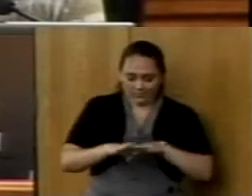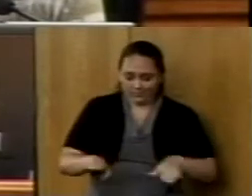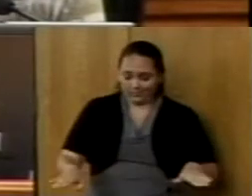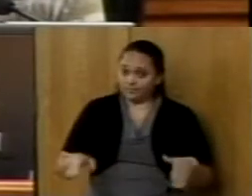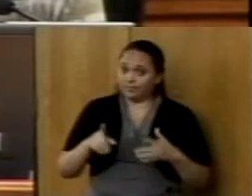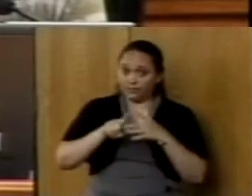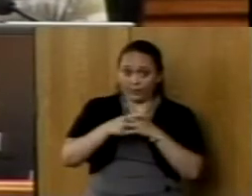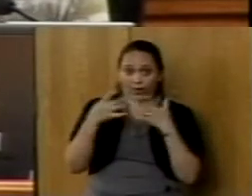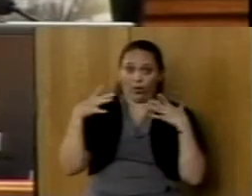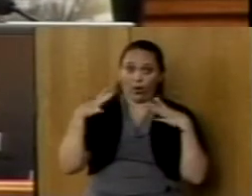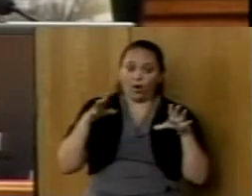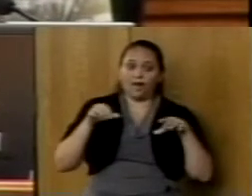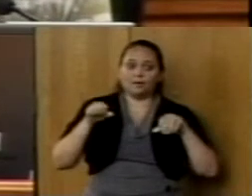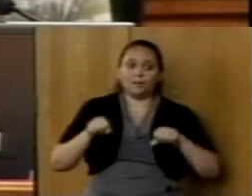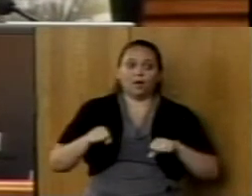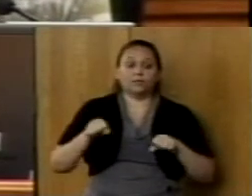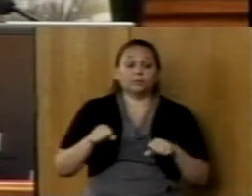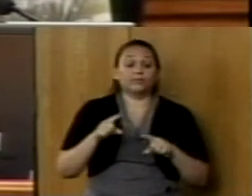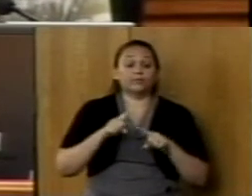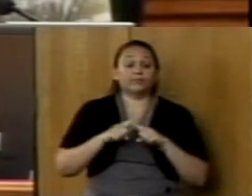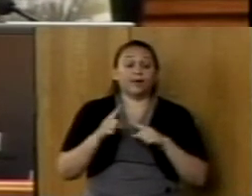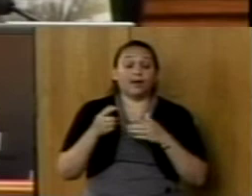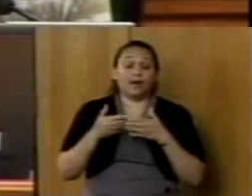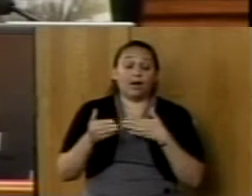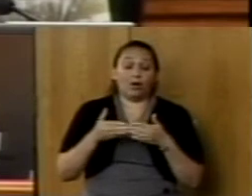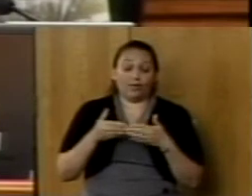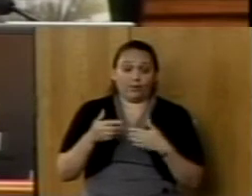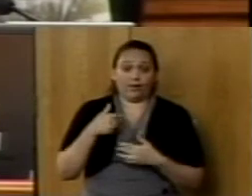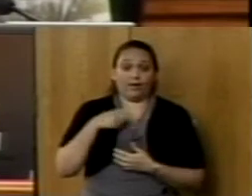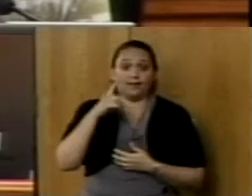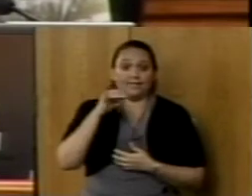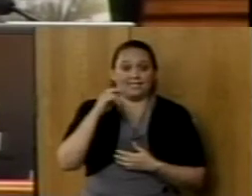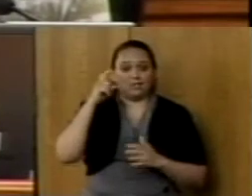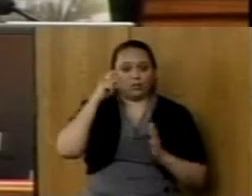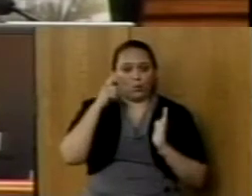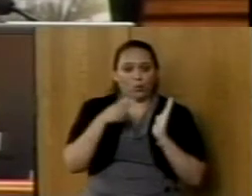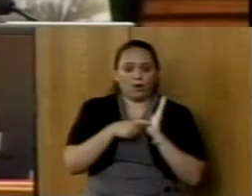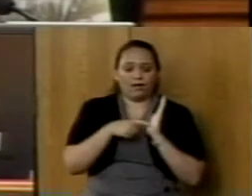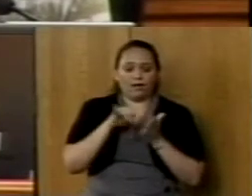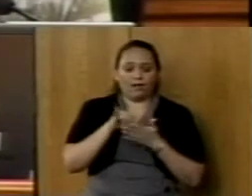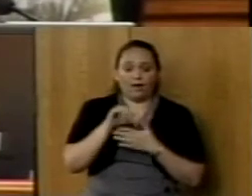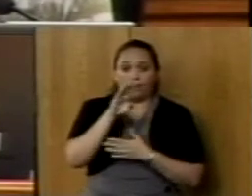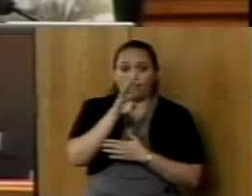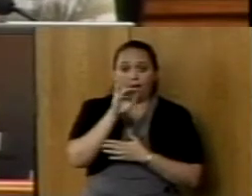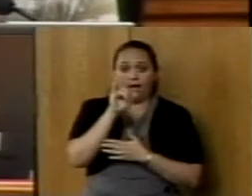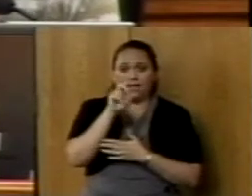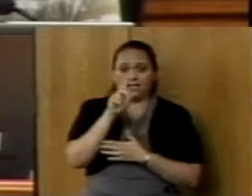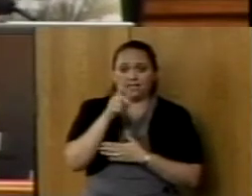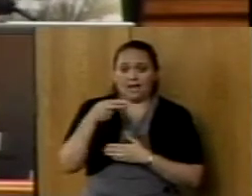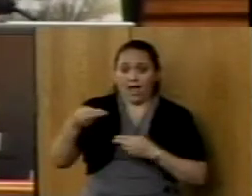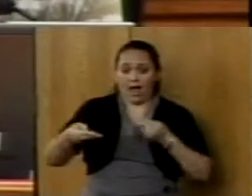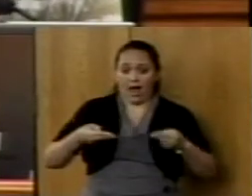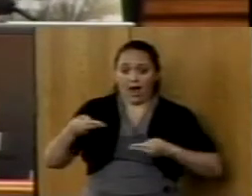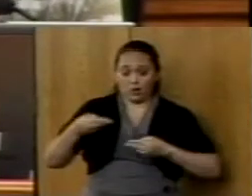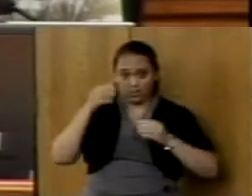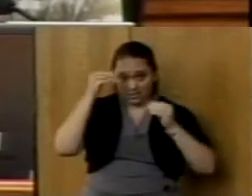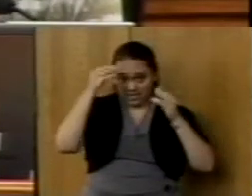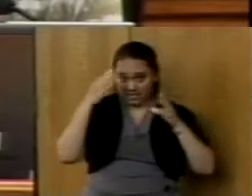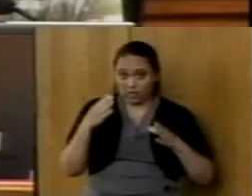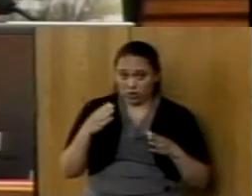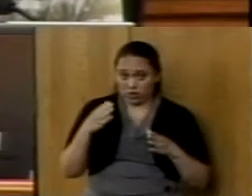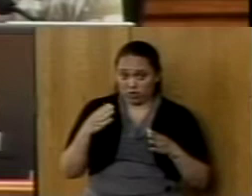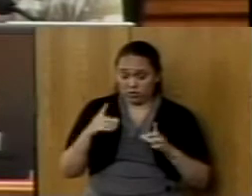as early as possible. However, I did notice that BISD hires the teachers to go